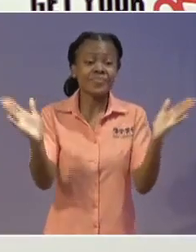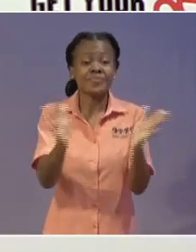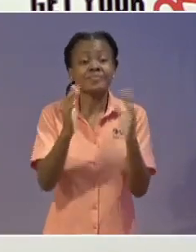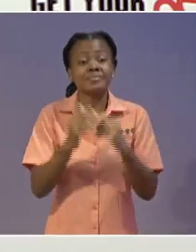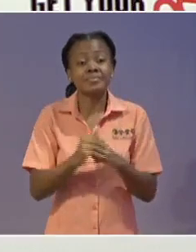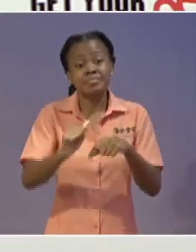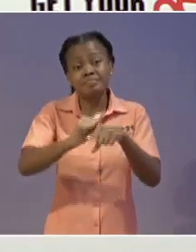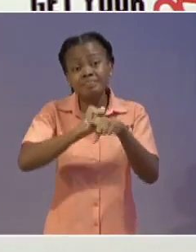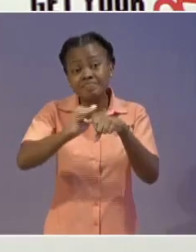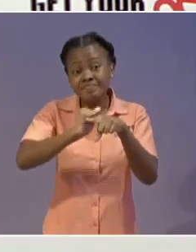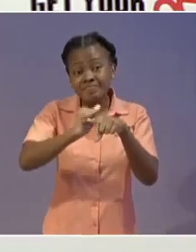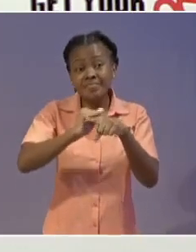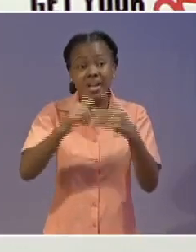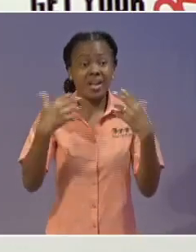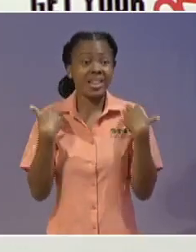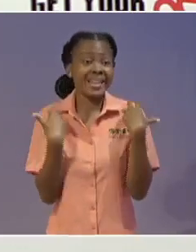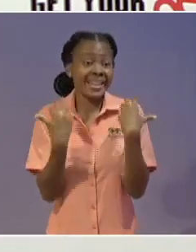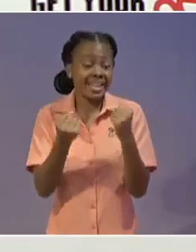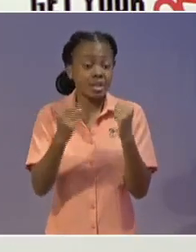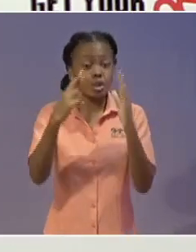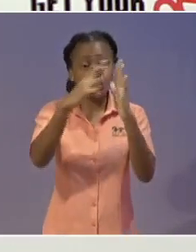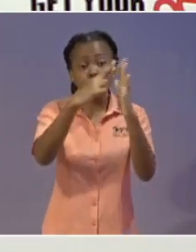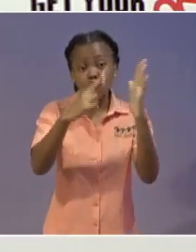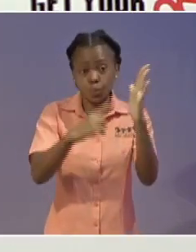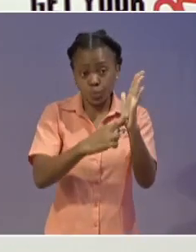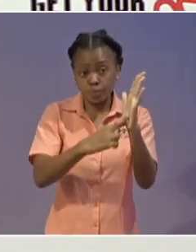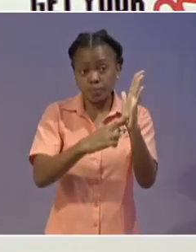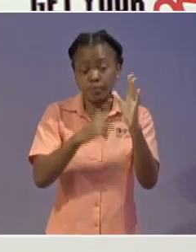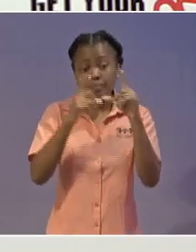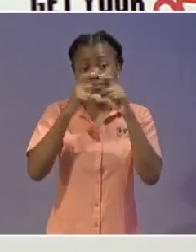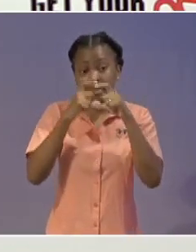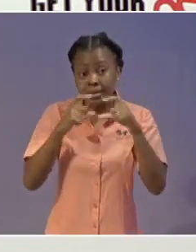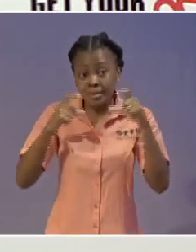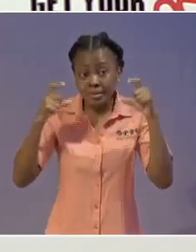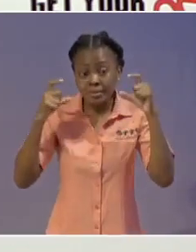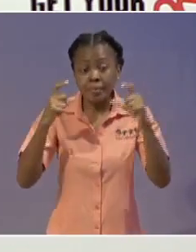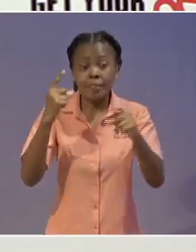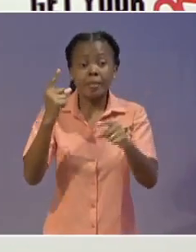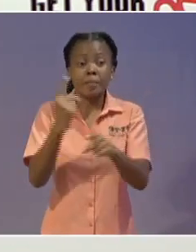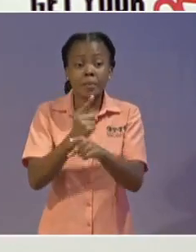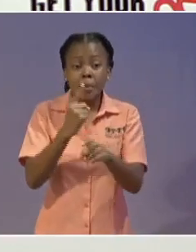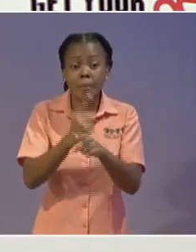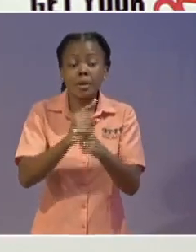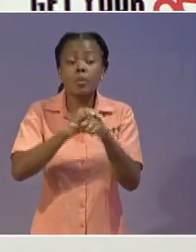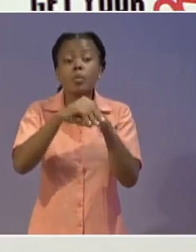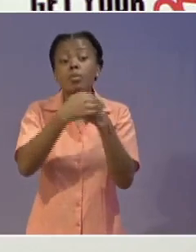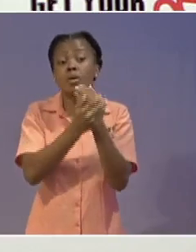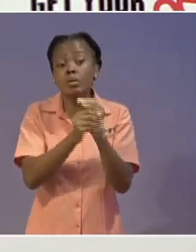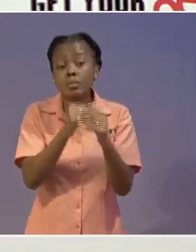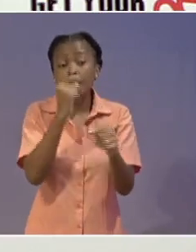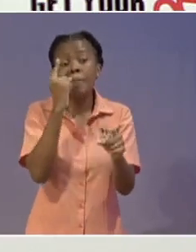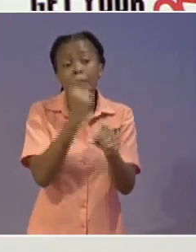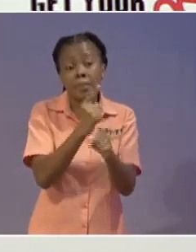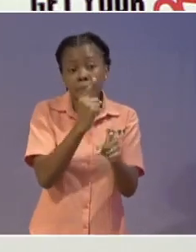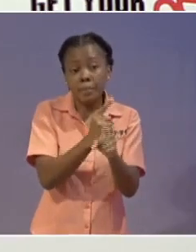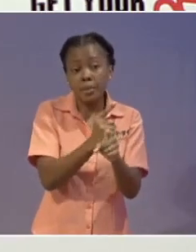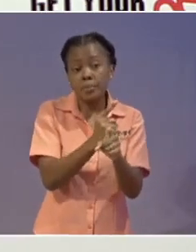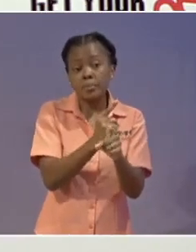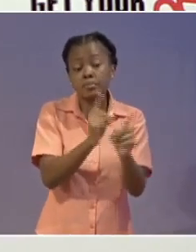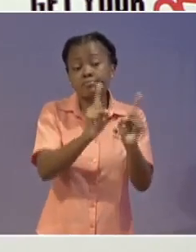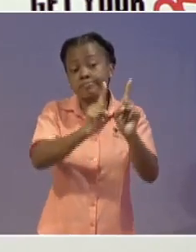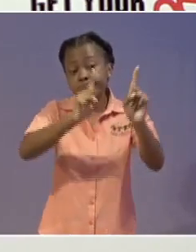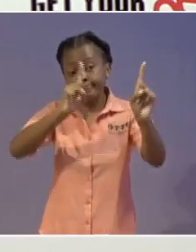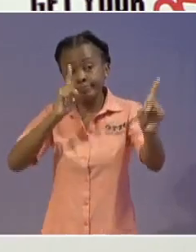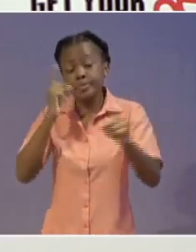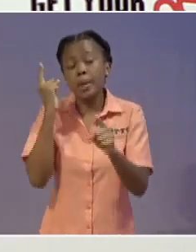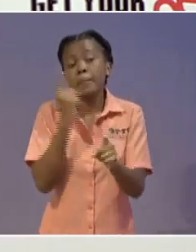your mask properly, washing your hands properly, social distancing properly, and vaccinating. And if it is that